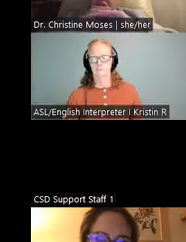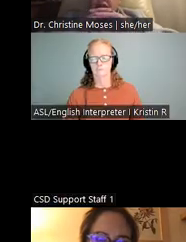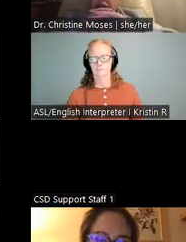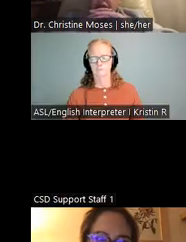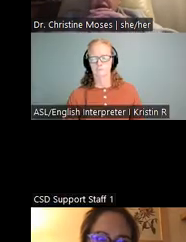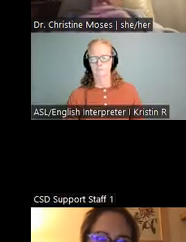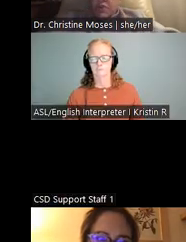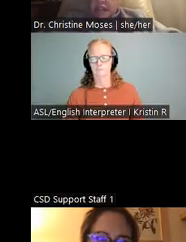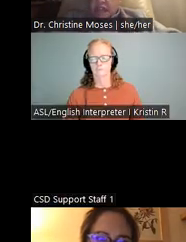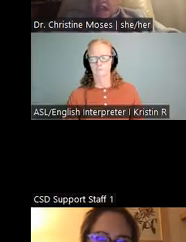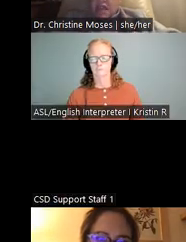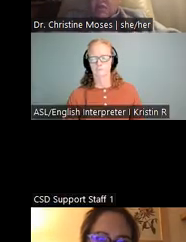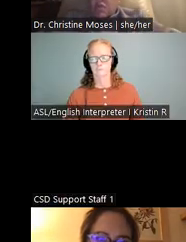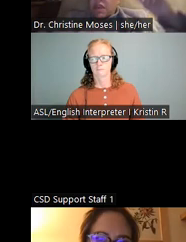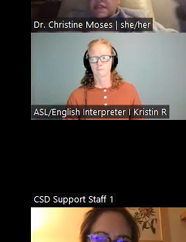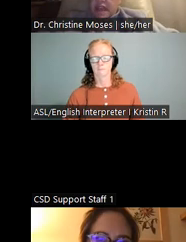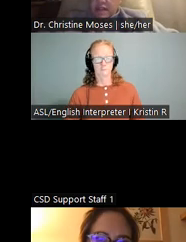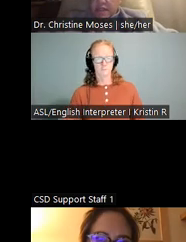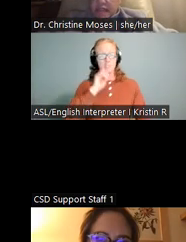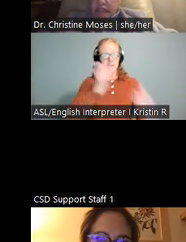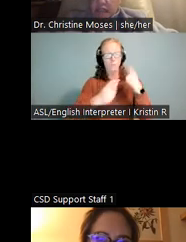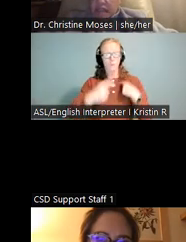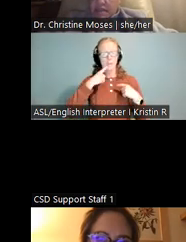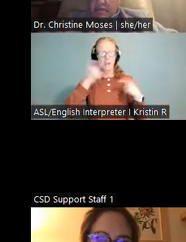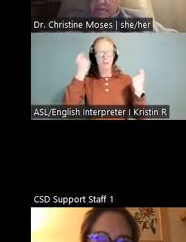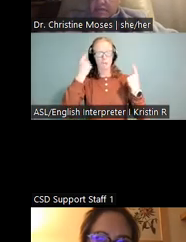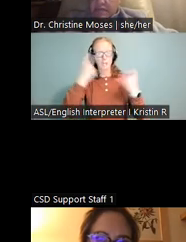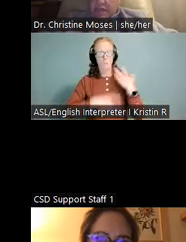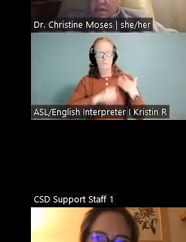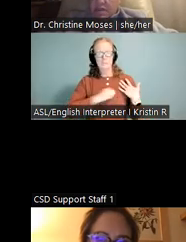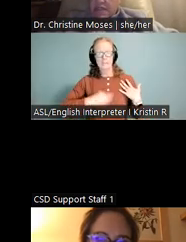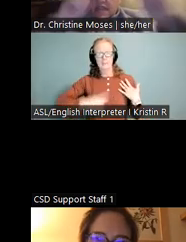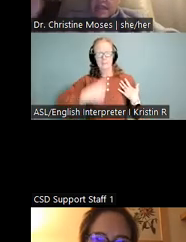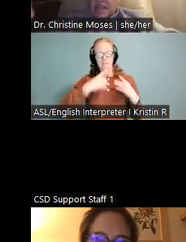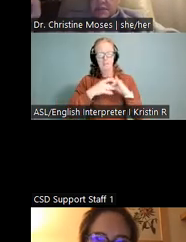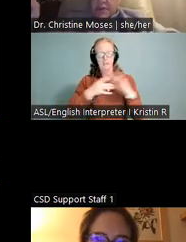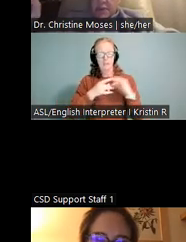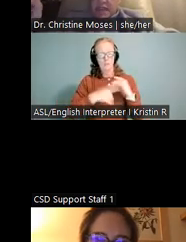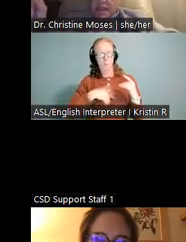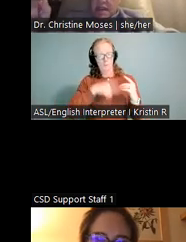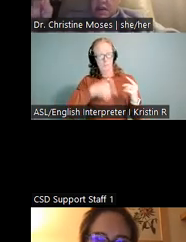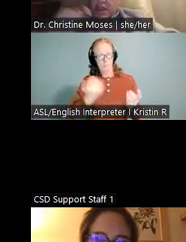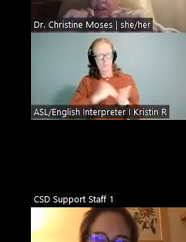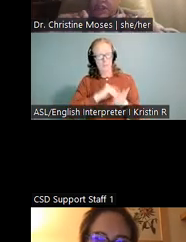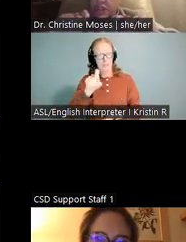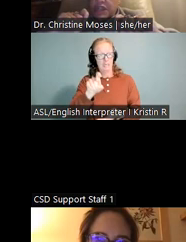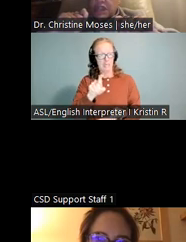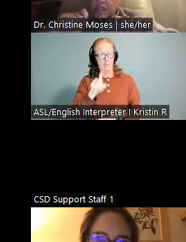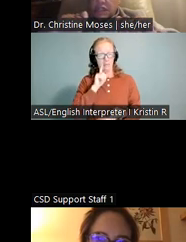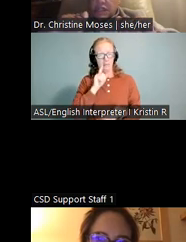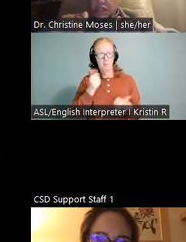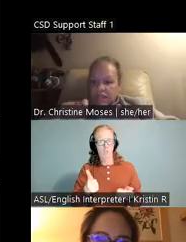Did everybody get what staff was saying? Or does that need to be repeated? Are we all